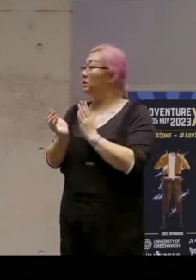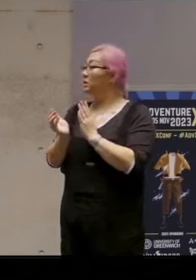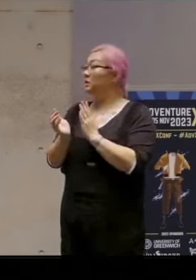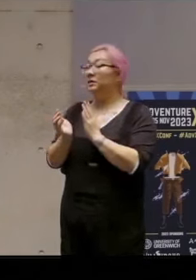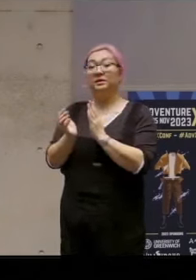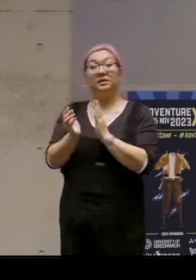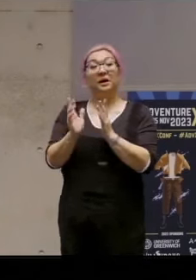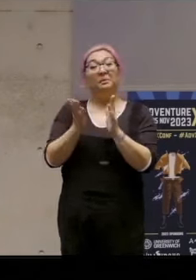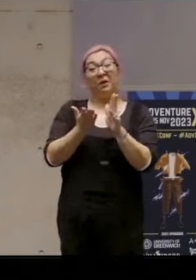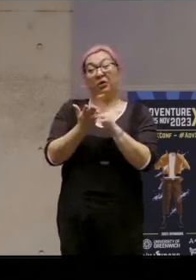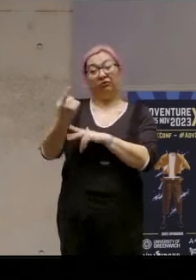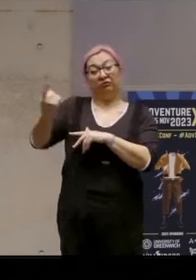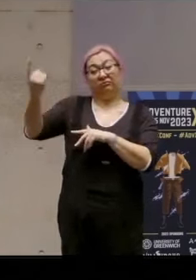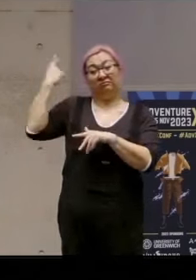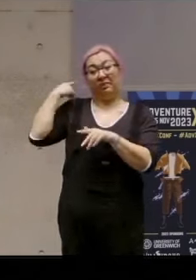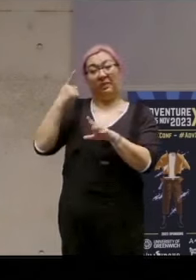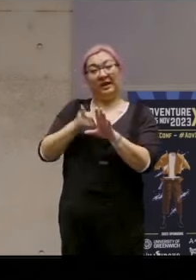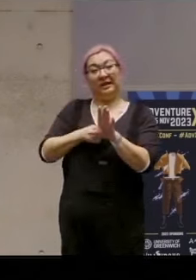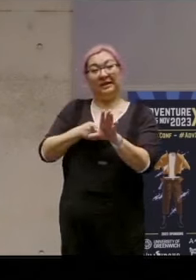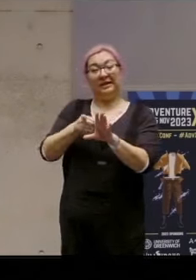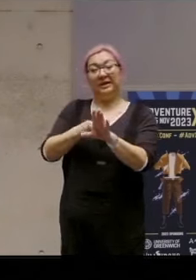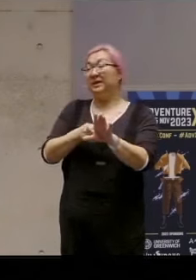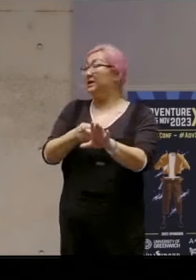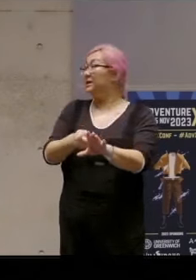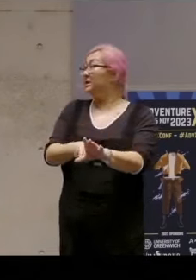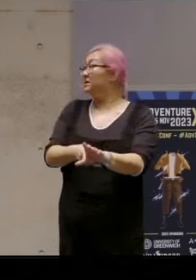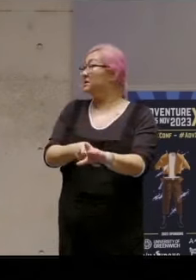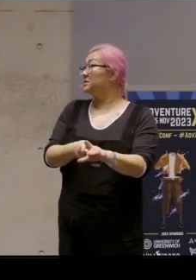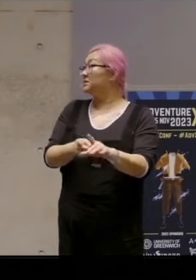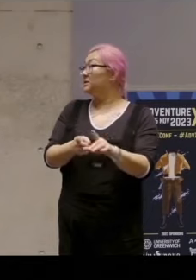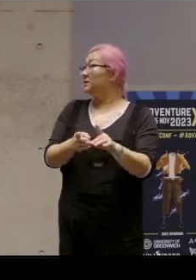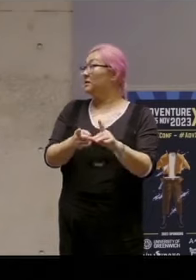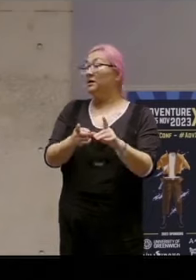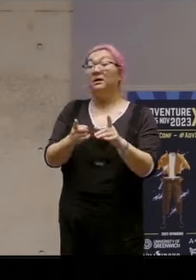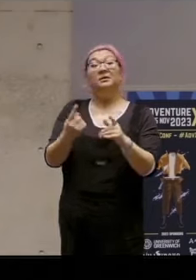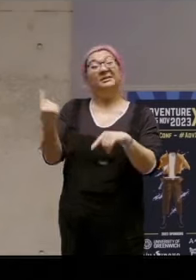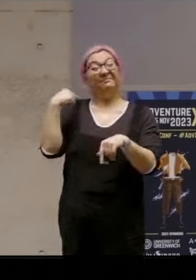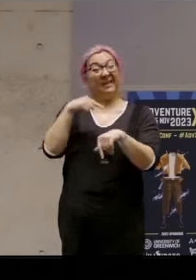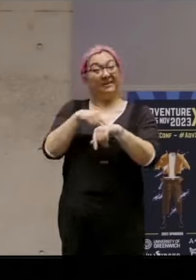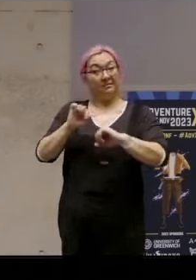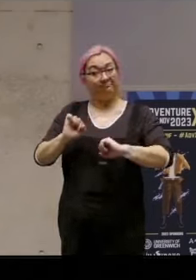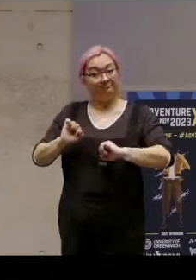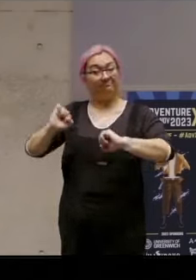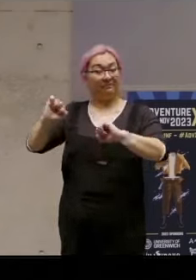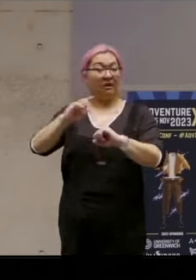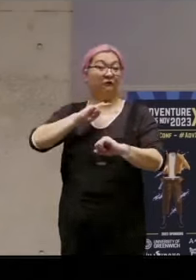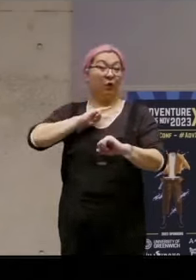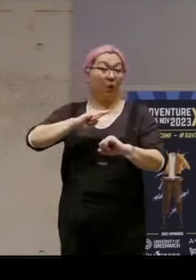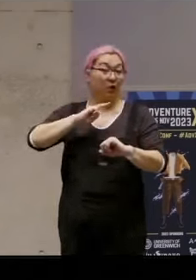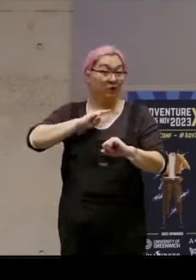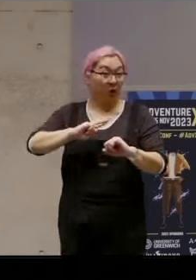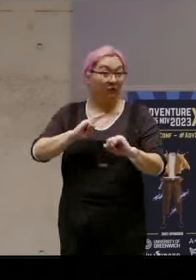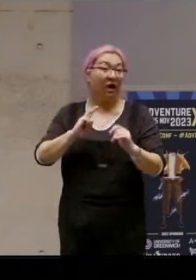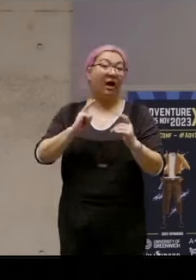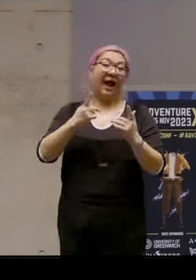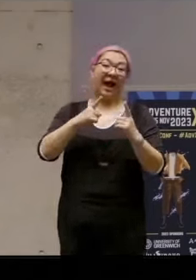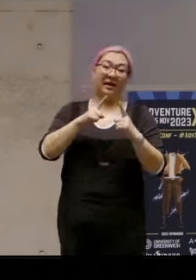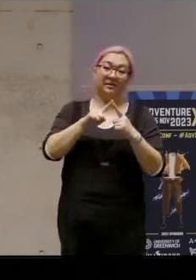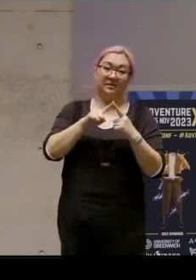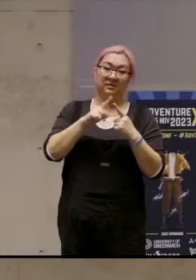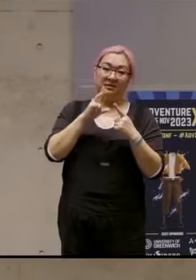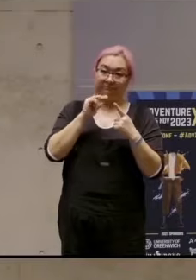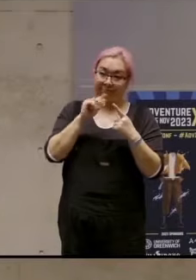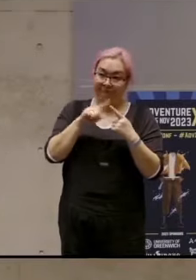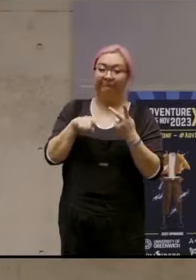years. And we can say that voiceovers and dubbing changed things drastically, like we bought